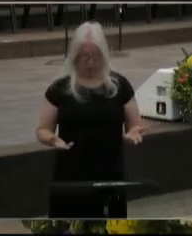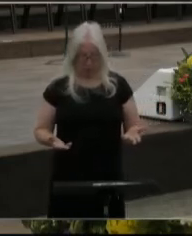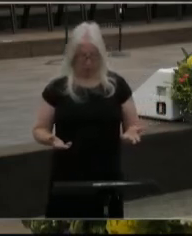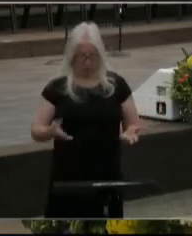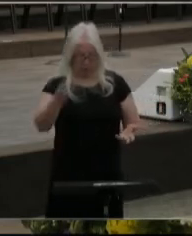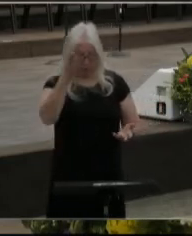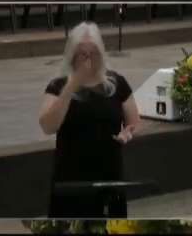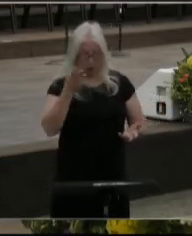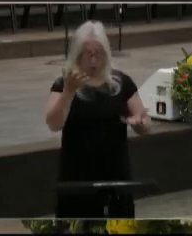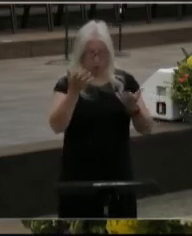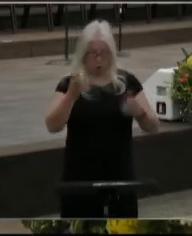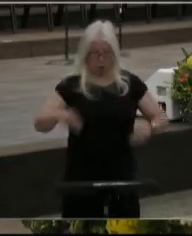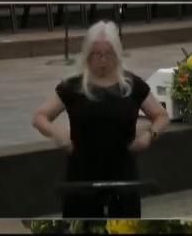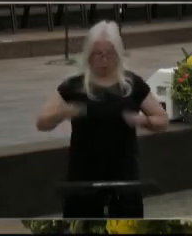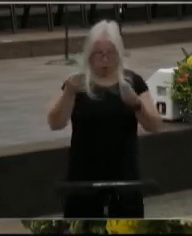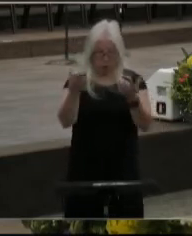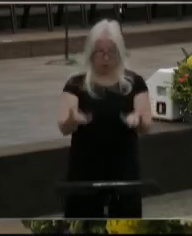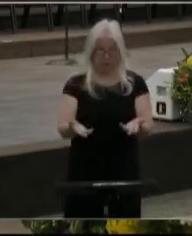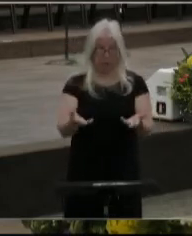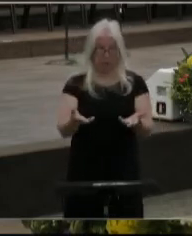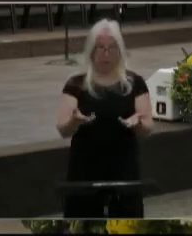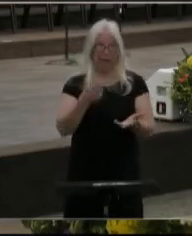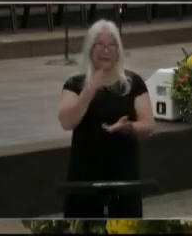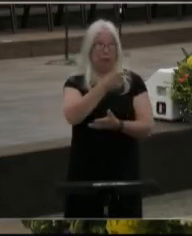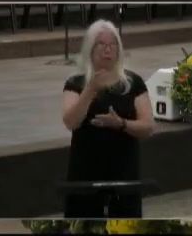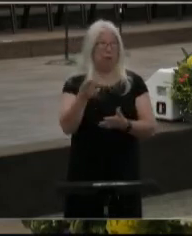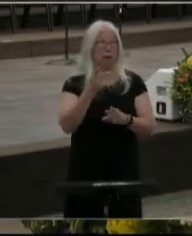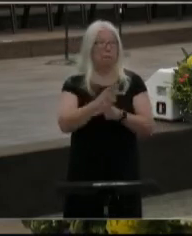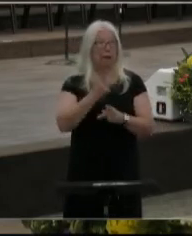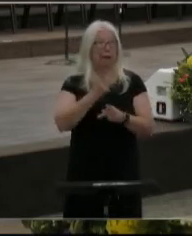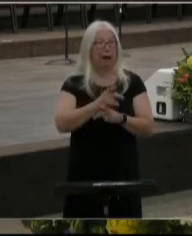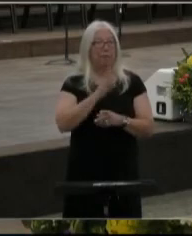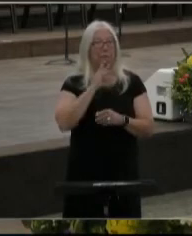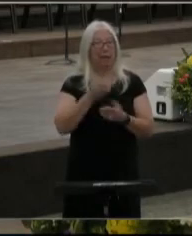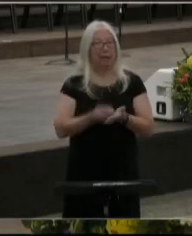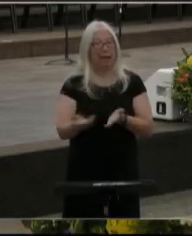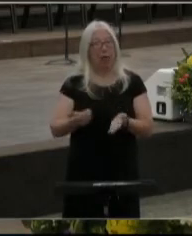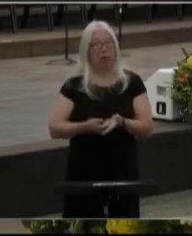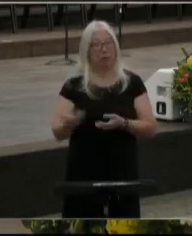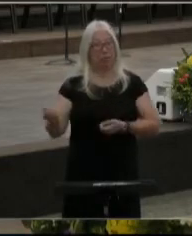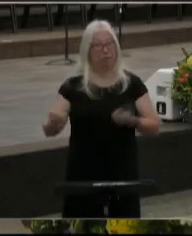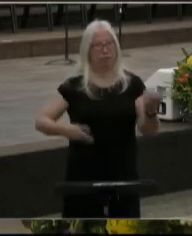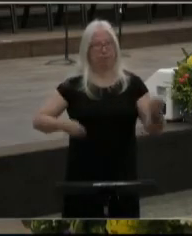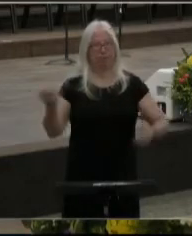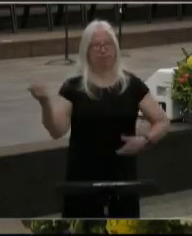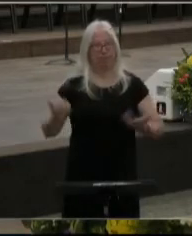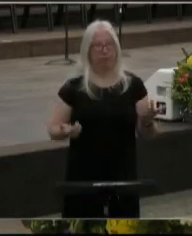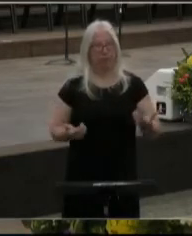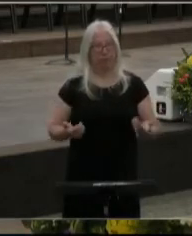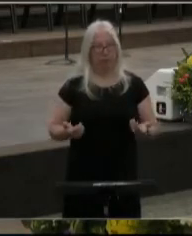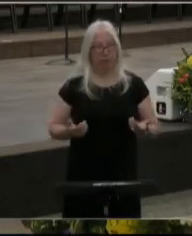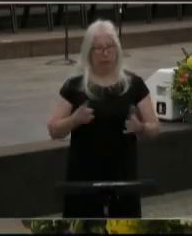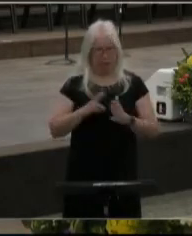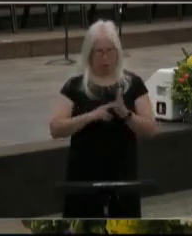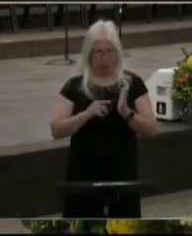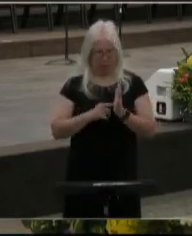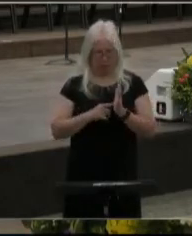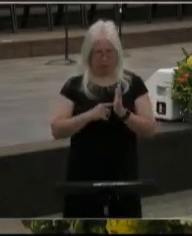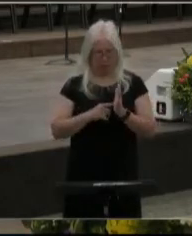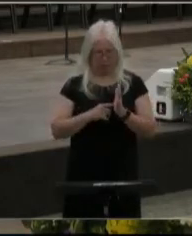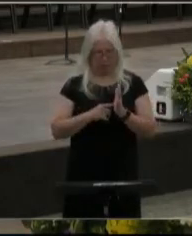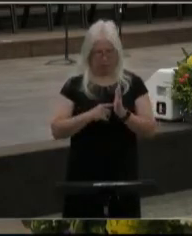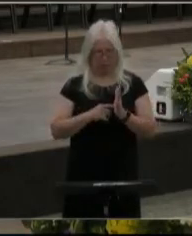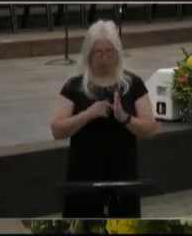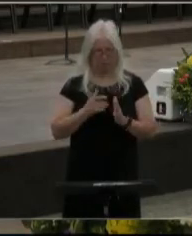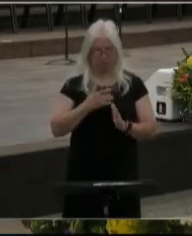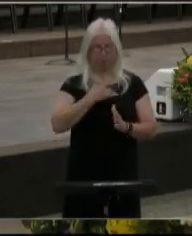Now, God wants you to be generous. I tell you this, be careful being careless. I read this and this